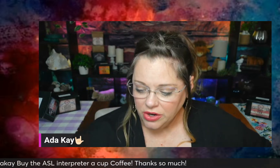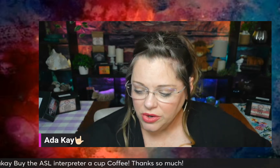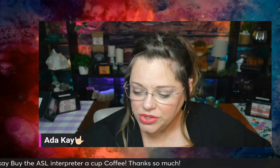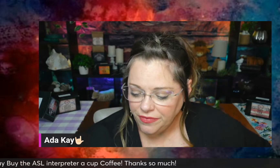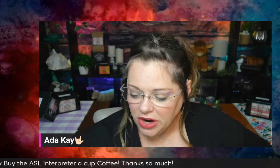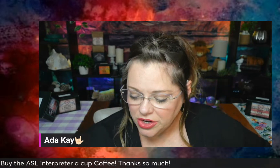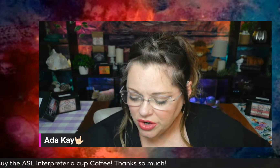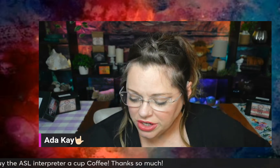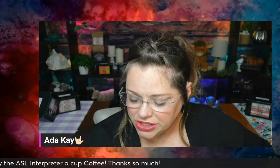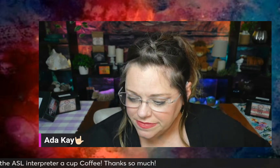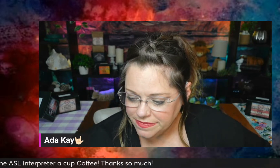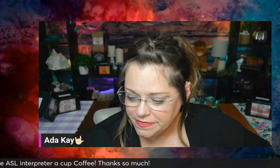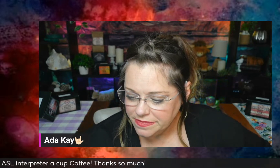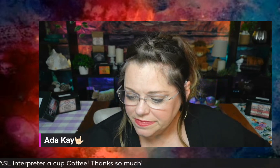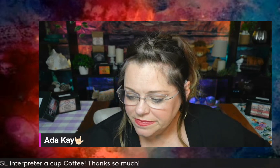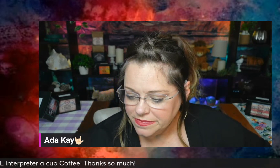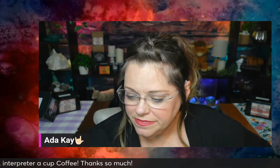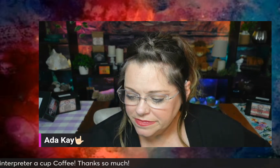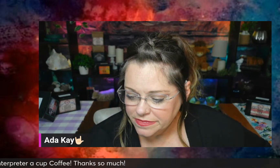And there goes the fire trucks.